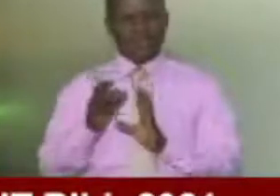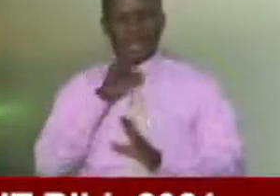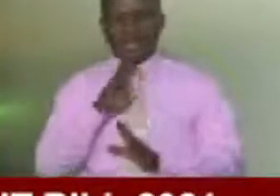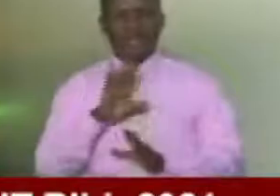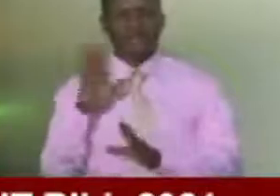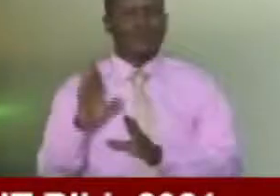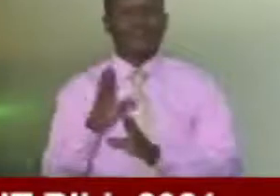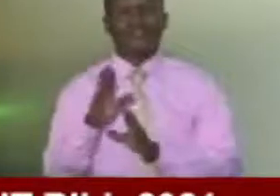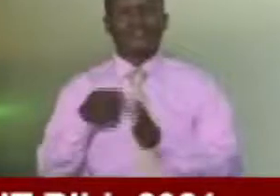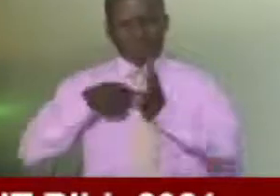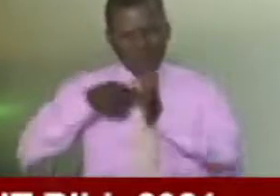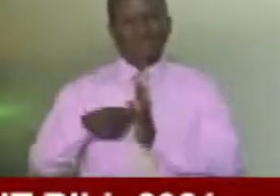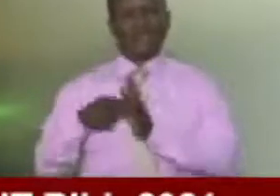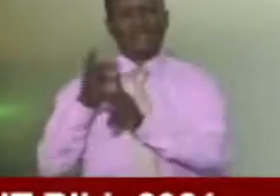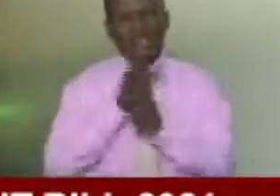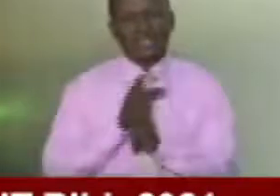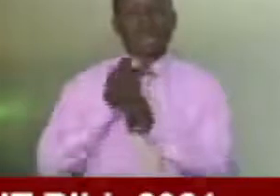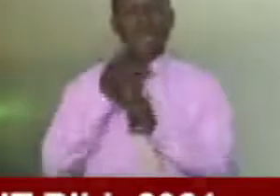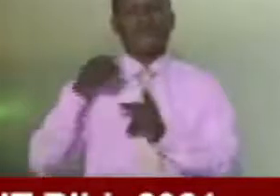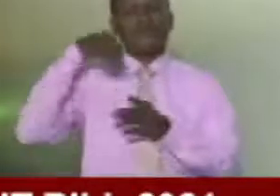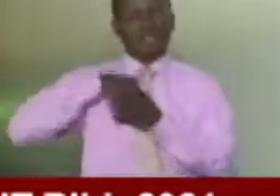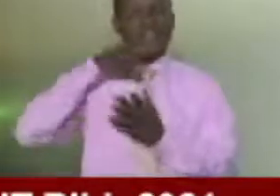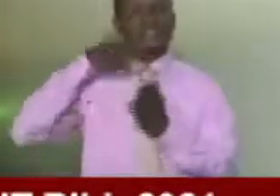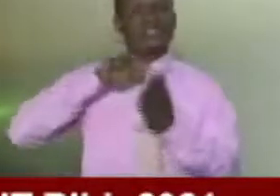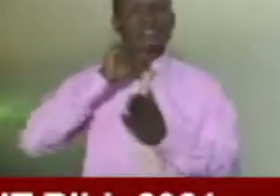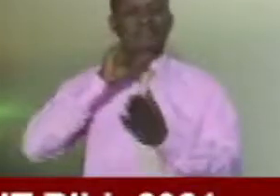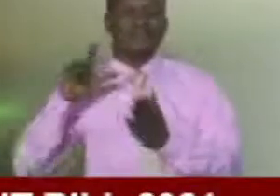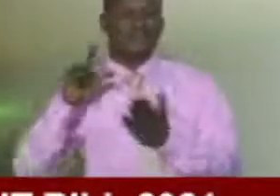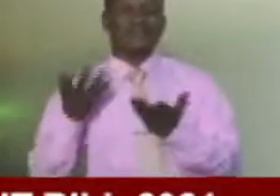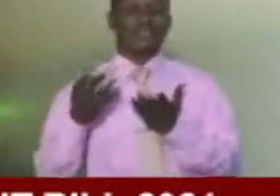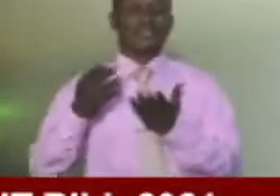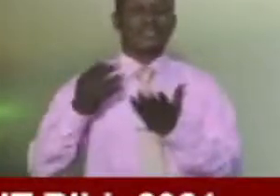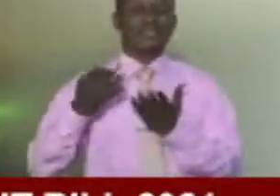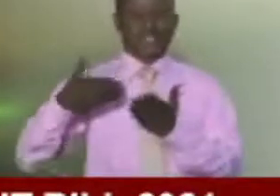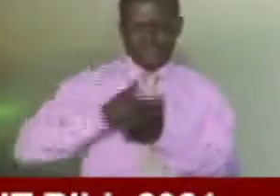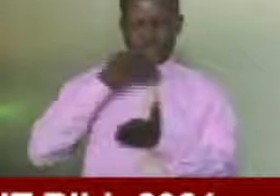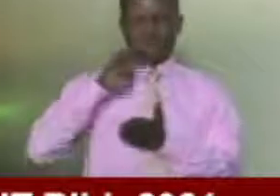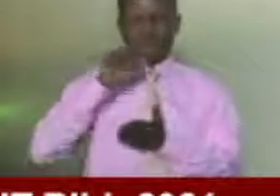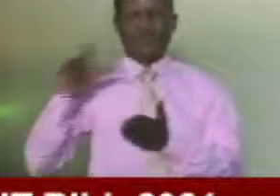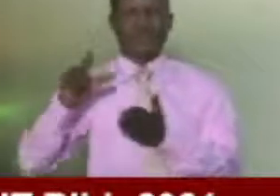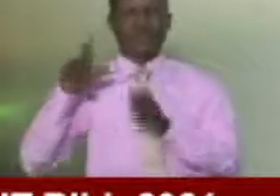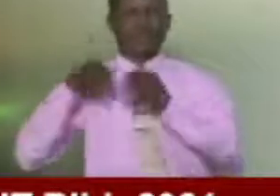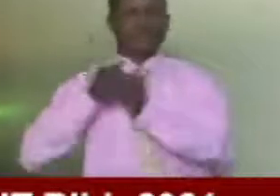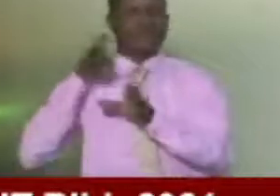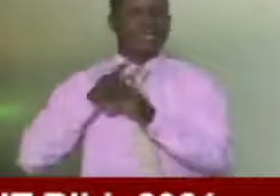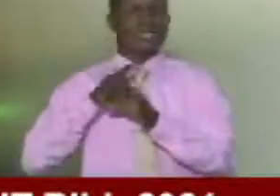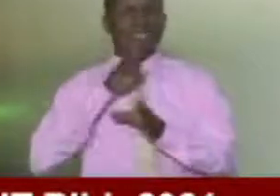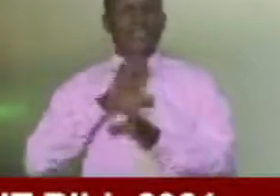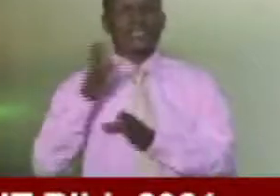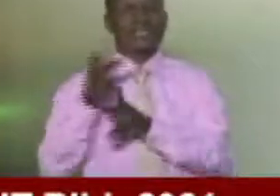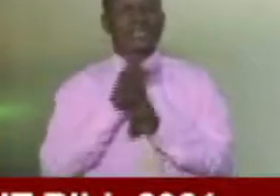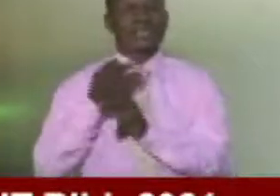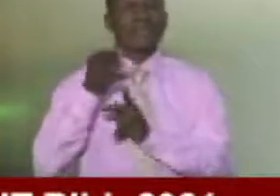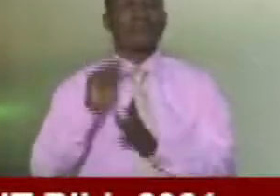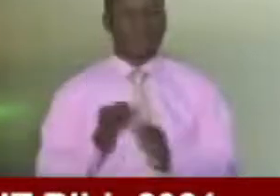those concerns taken care of in this the new bill that is not yet passed? Thank you, Shemu.